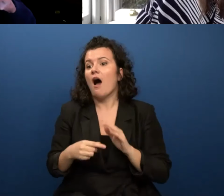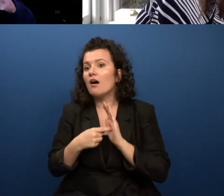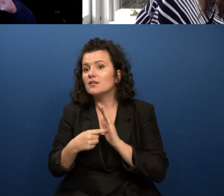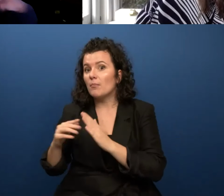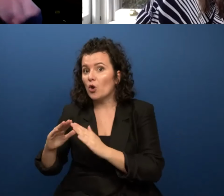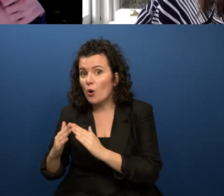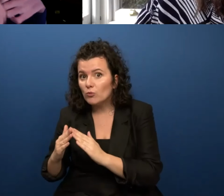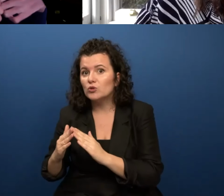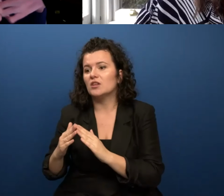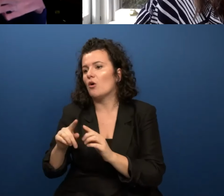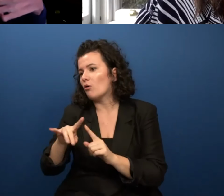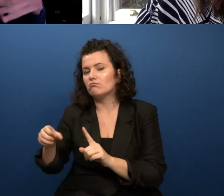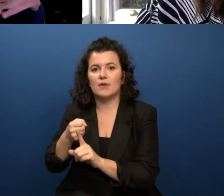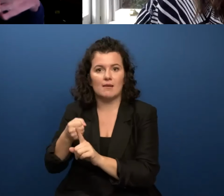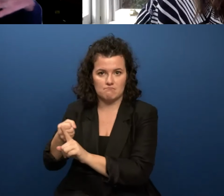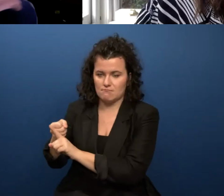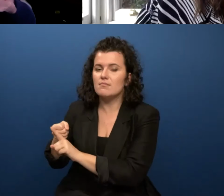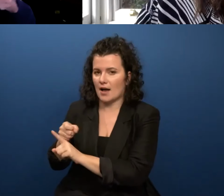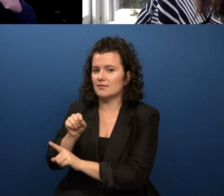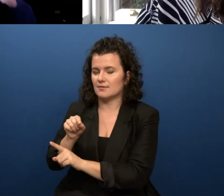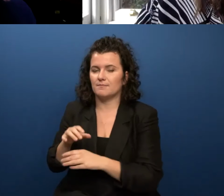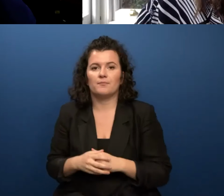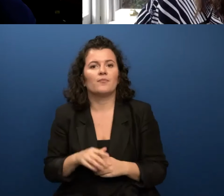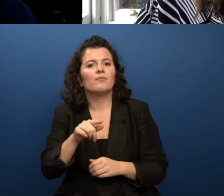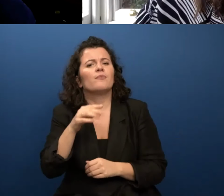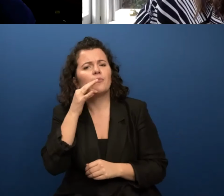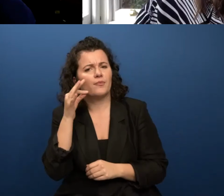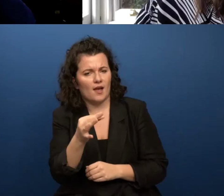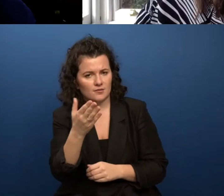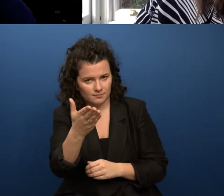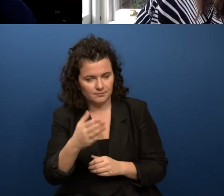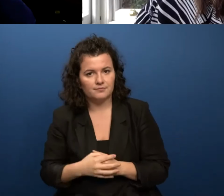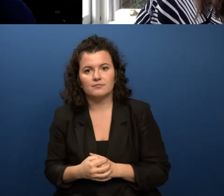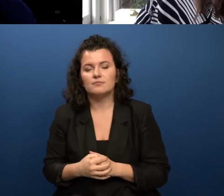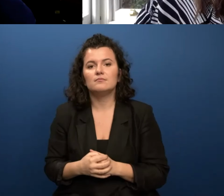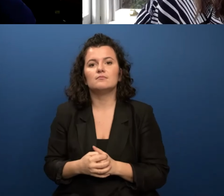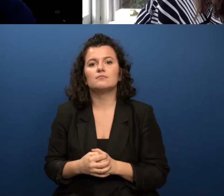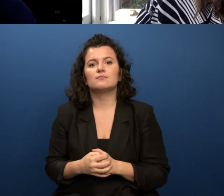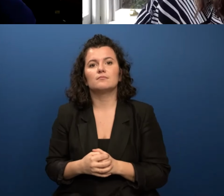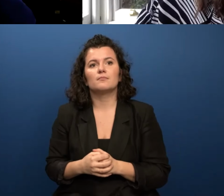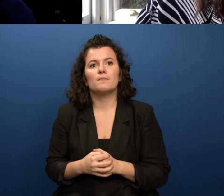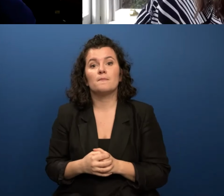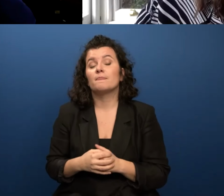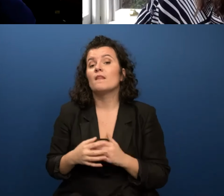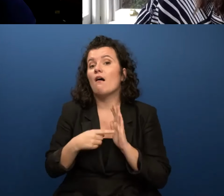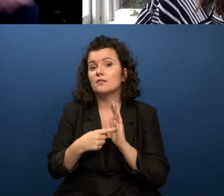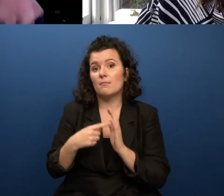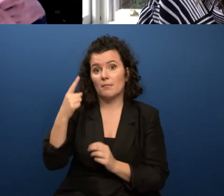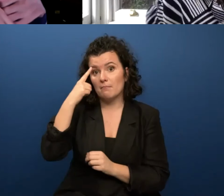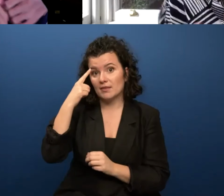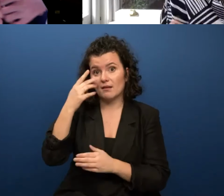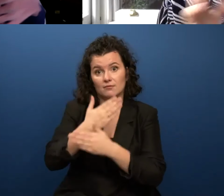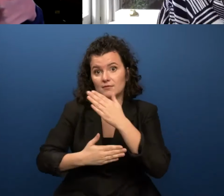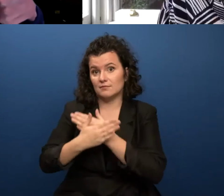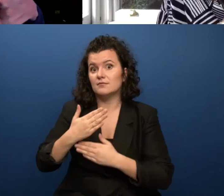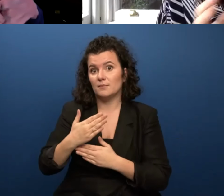come in on the Q&A here says, how can we help people with mental disabilities, and I'm not sure whether this